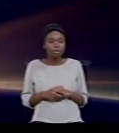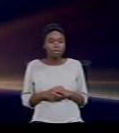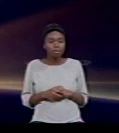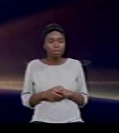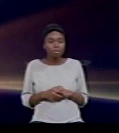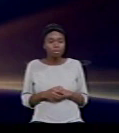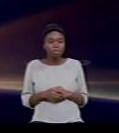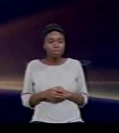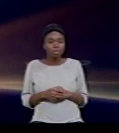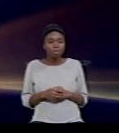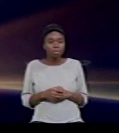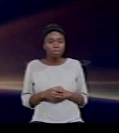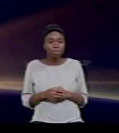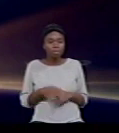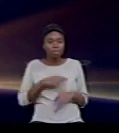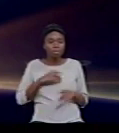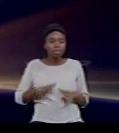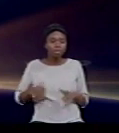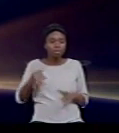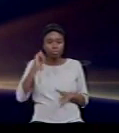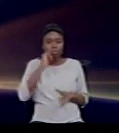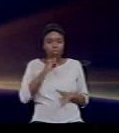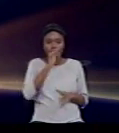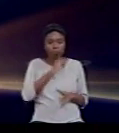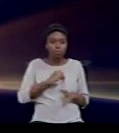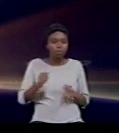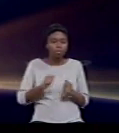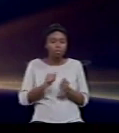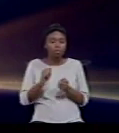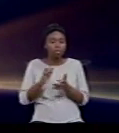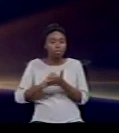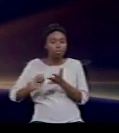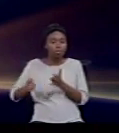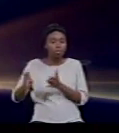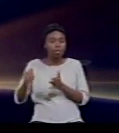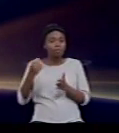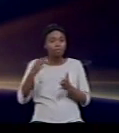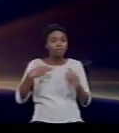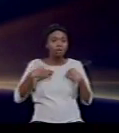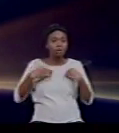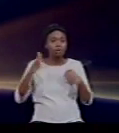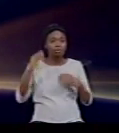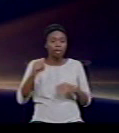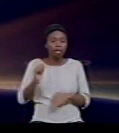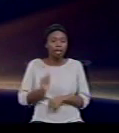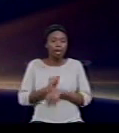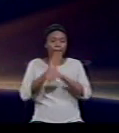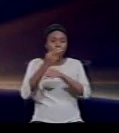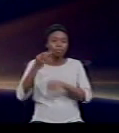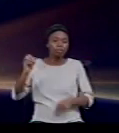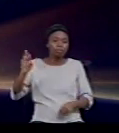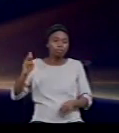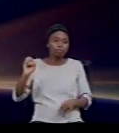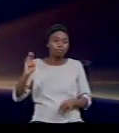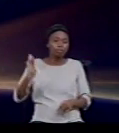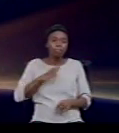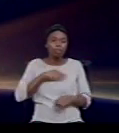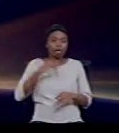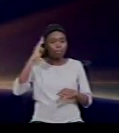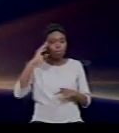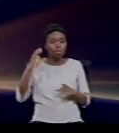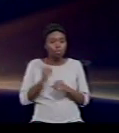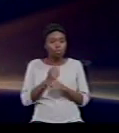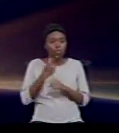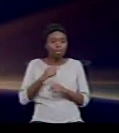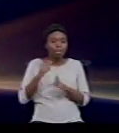thee. And the children of Israel stripped themselves of their ornaments by the Mount Horeb. And Moses took the tabernacle,